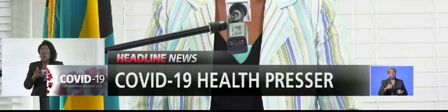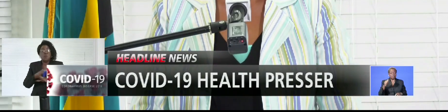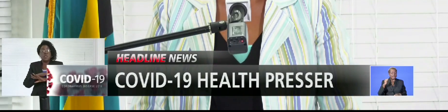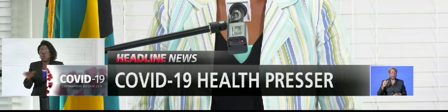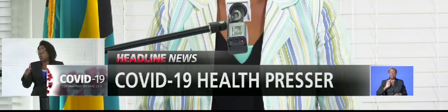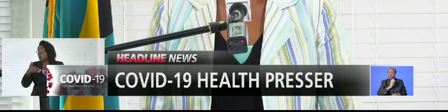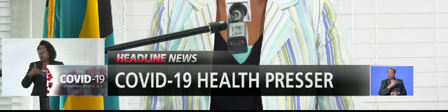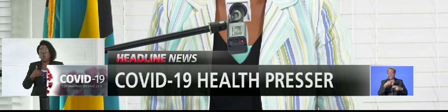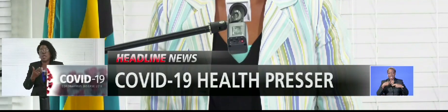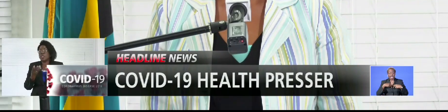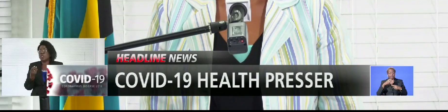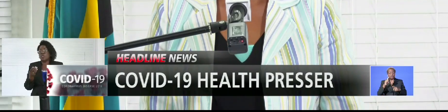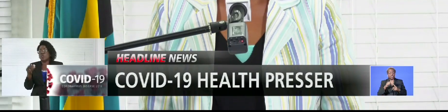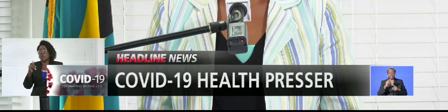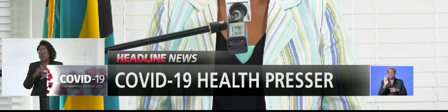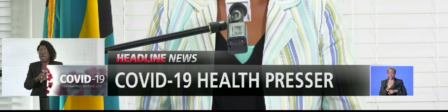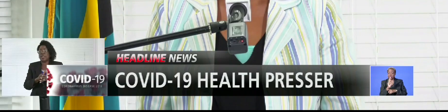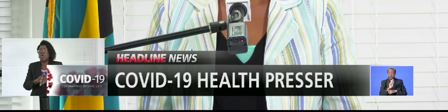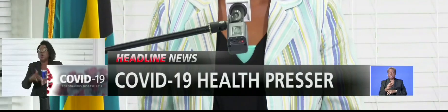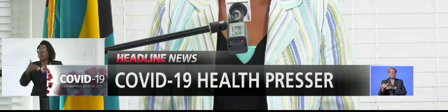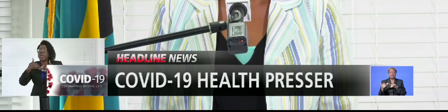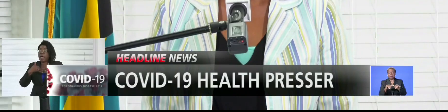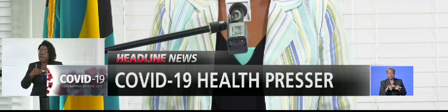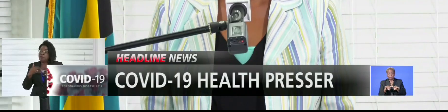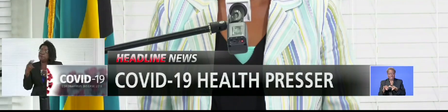We have to use a measured